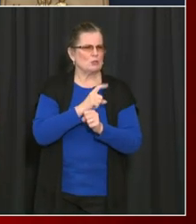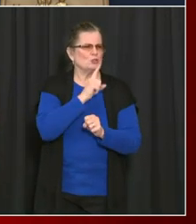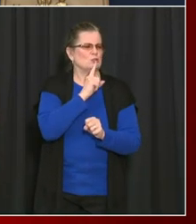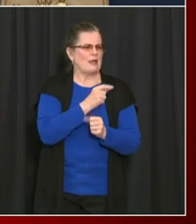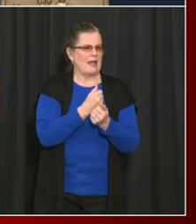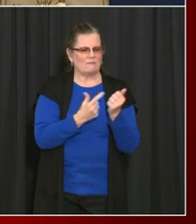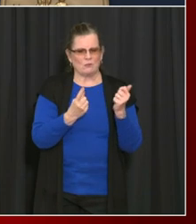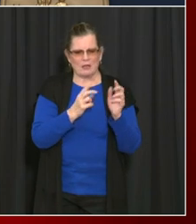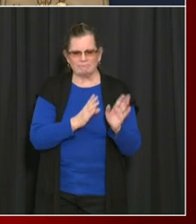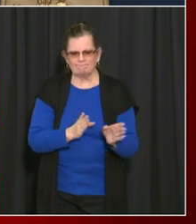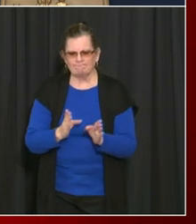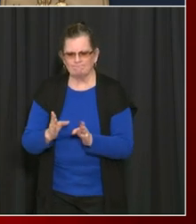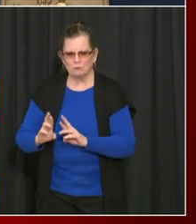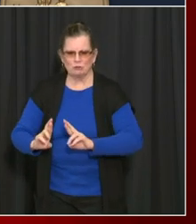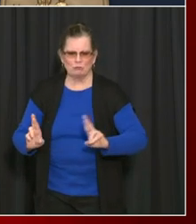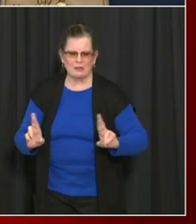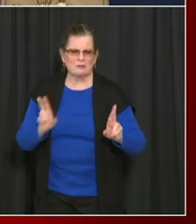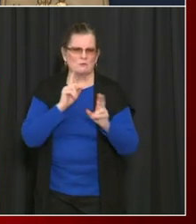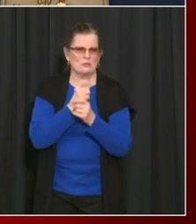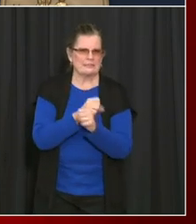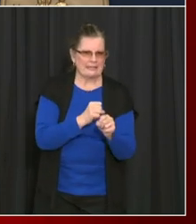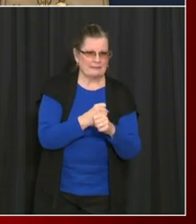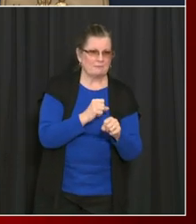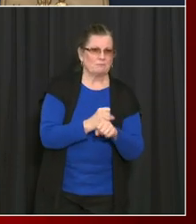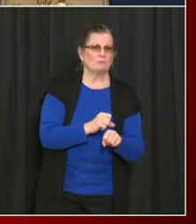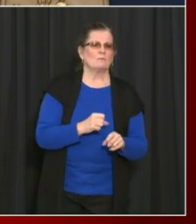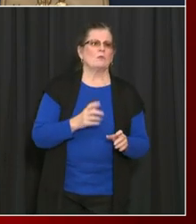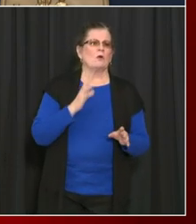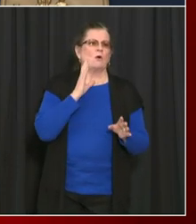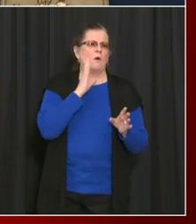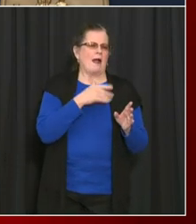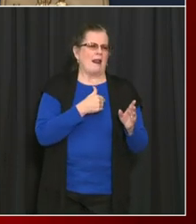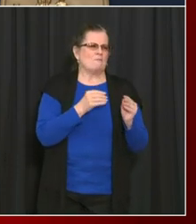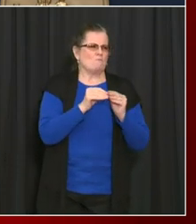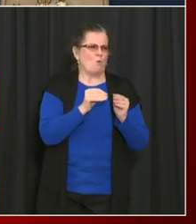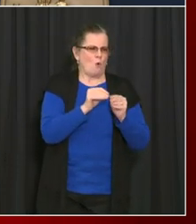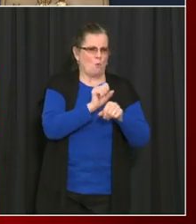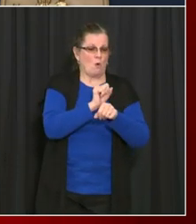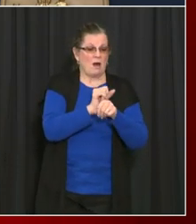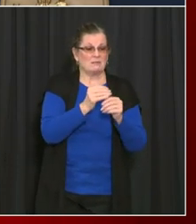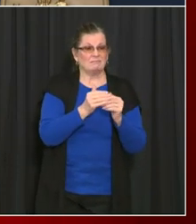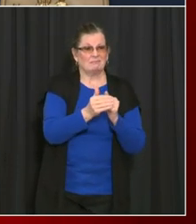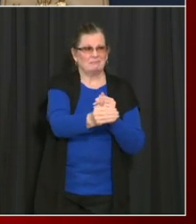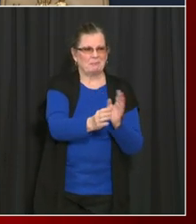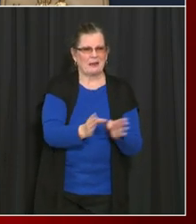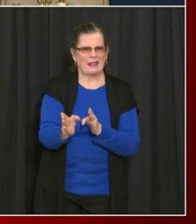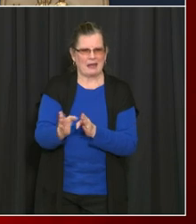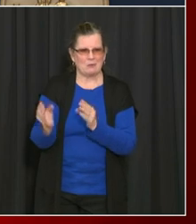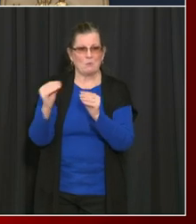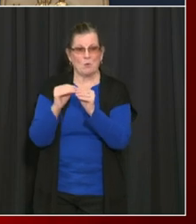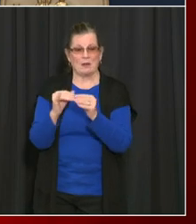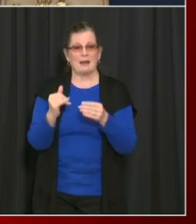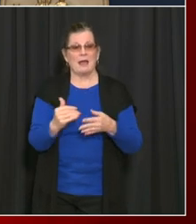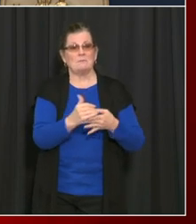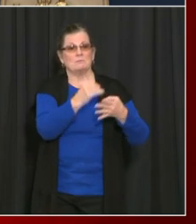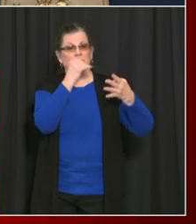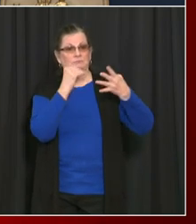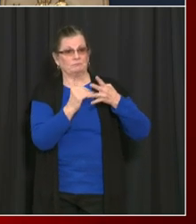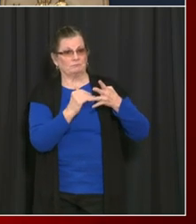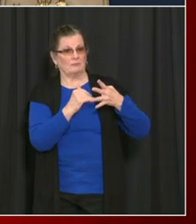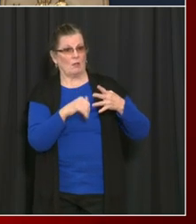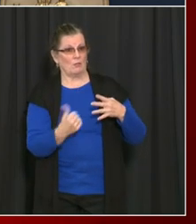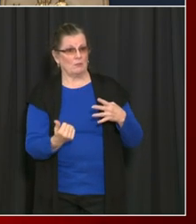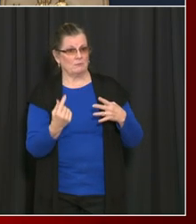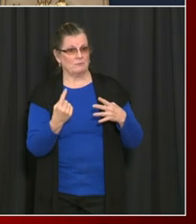be working and have more to say about that. Next, let me talk about elective surgeries. Actually, I'm